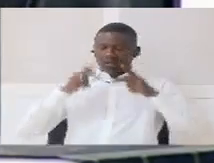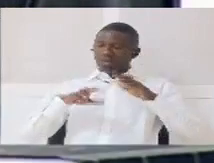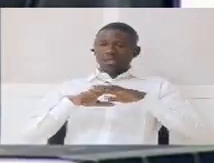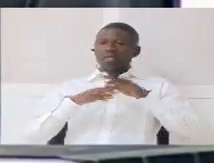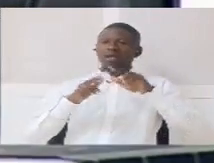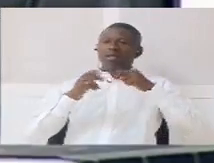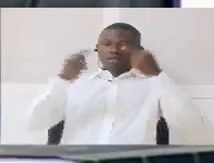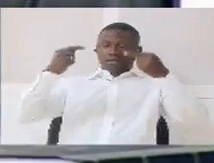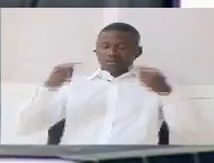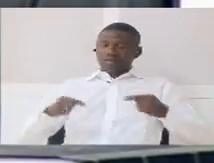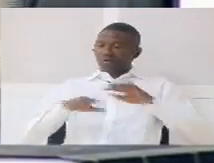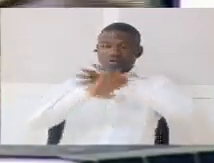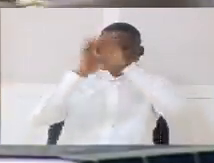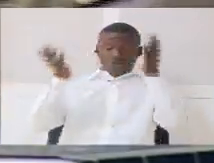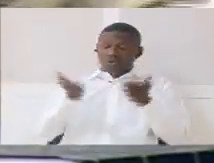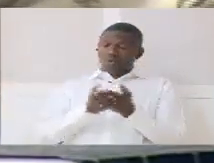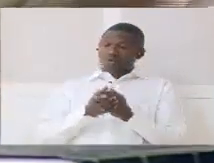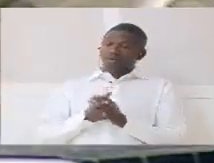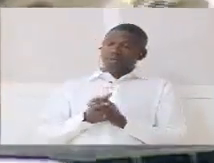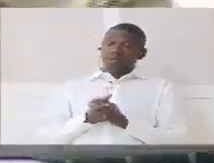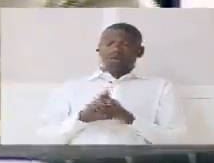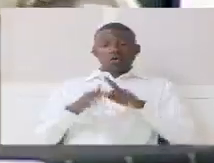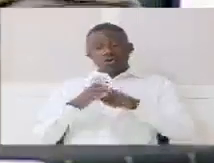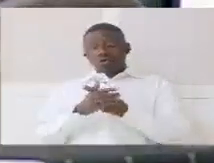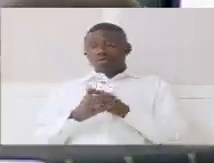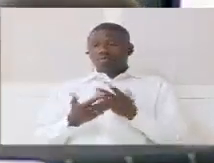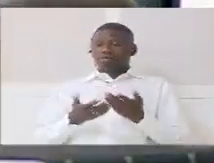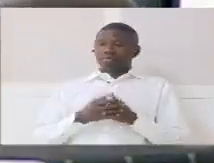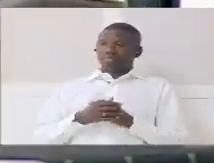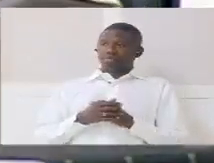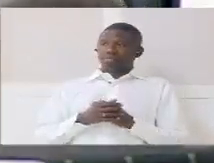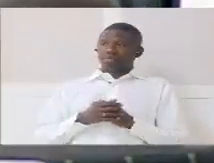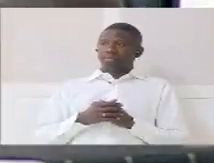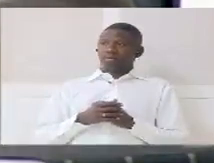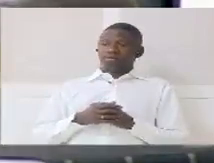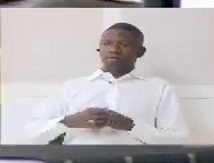Let me change the date. The date is 30th.